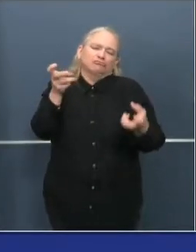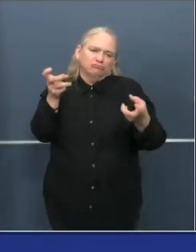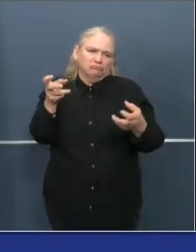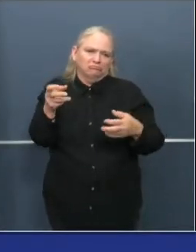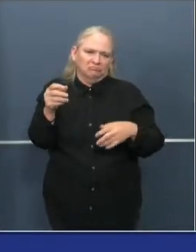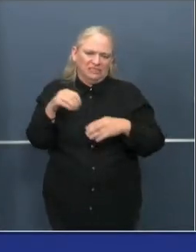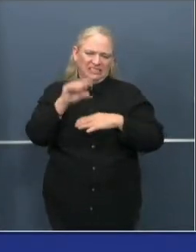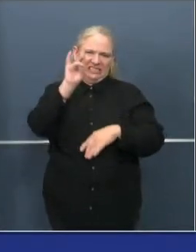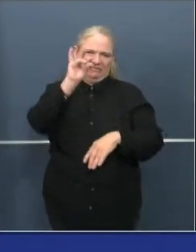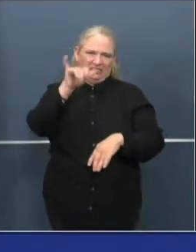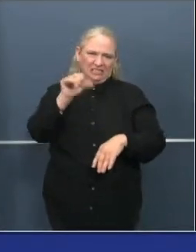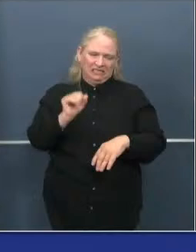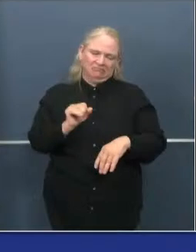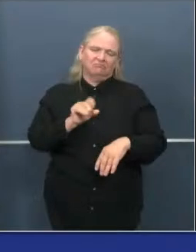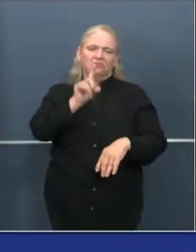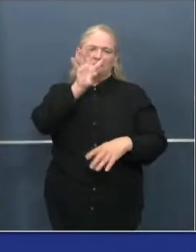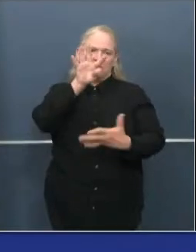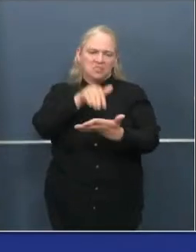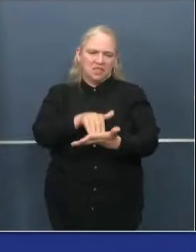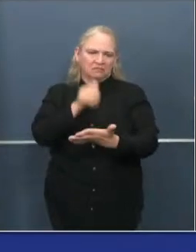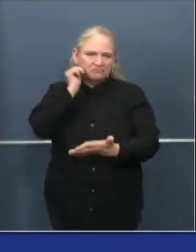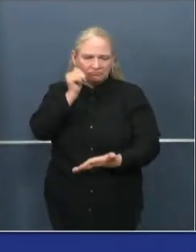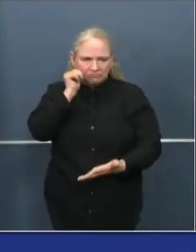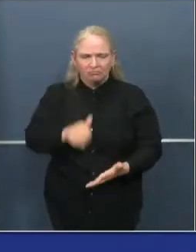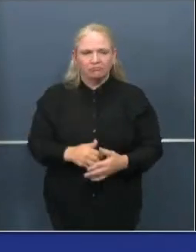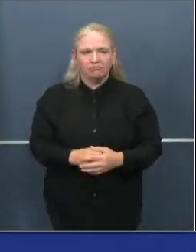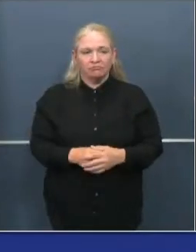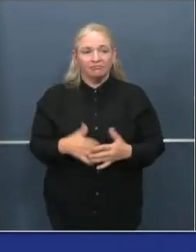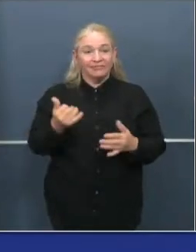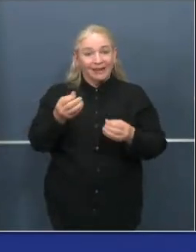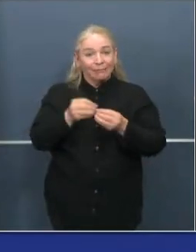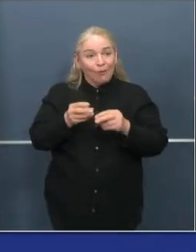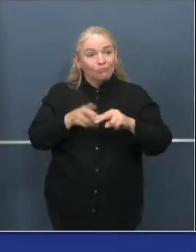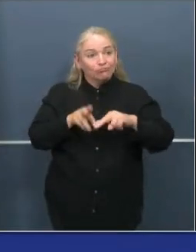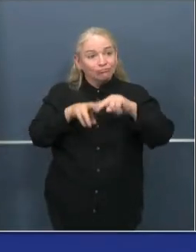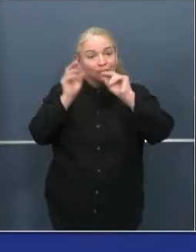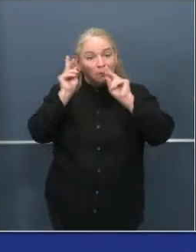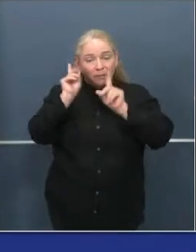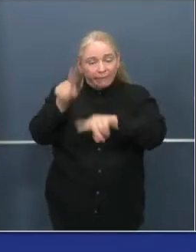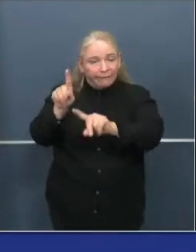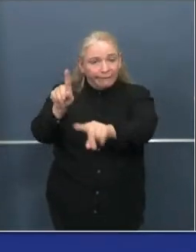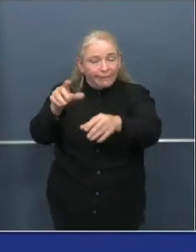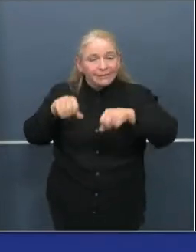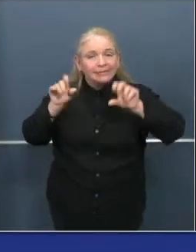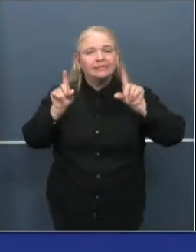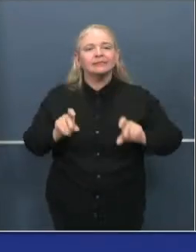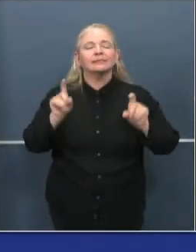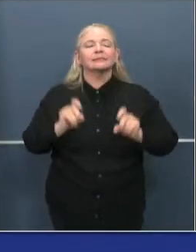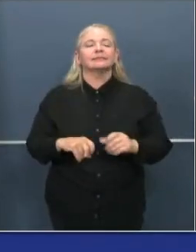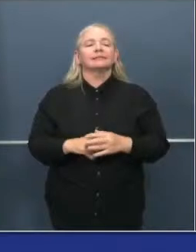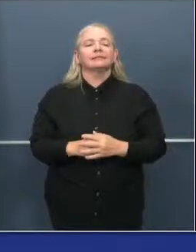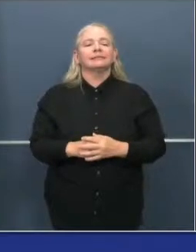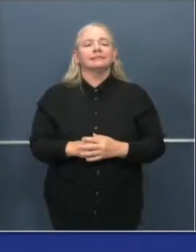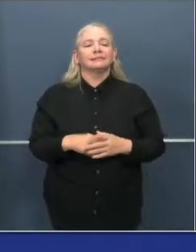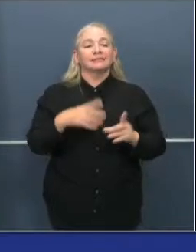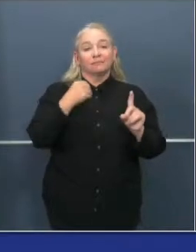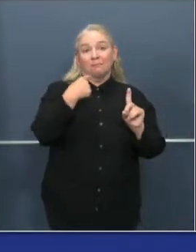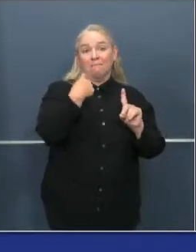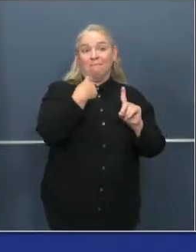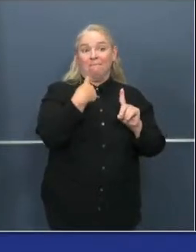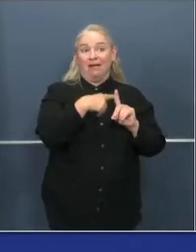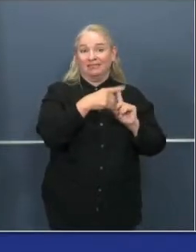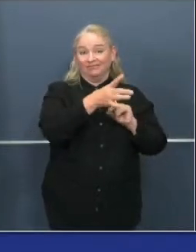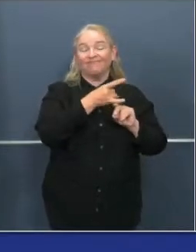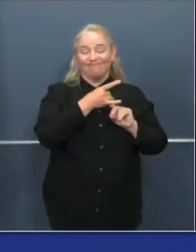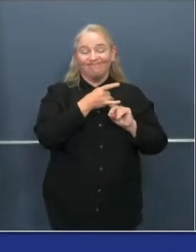number of positive cases in the state of California, also going up. The positivity rate over a 14-day period